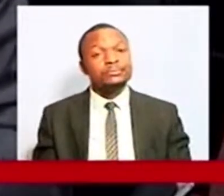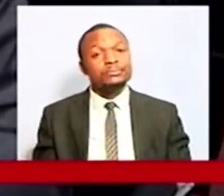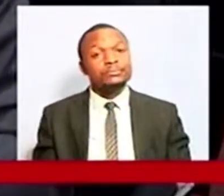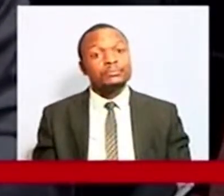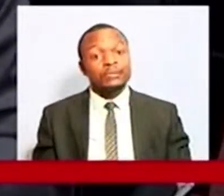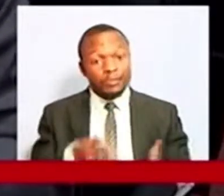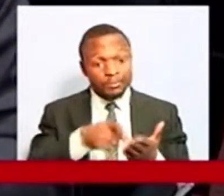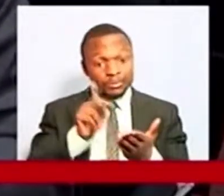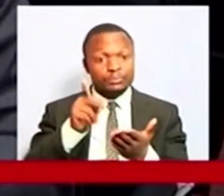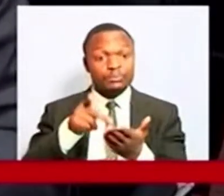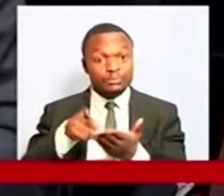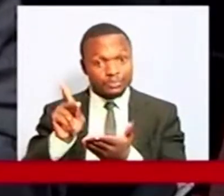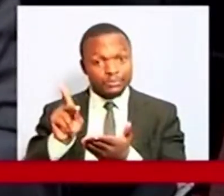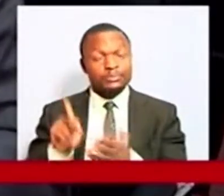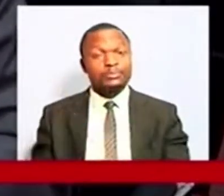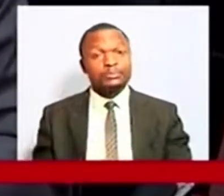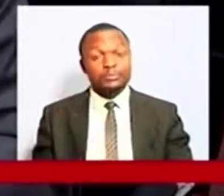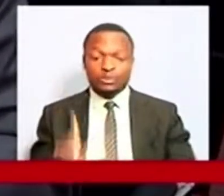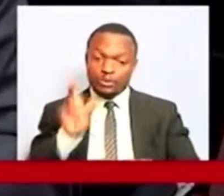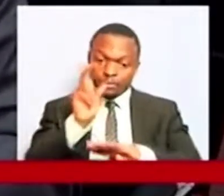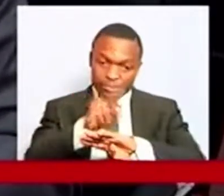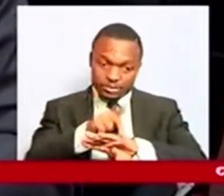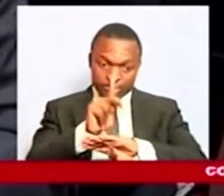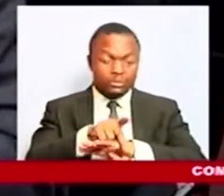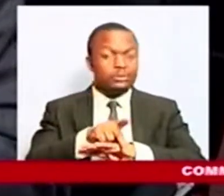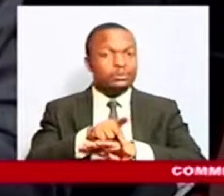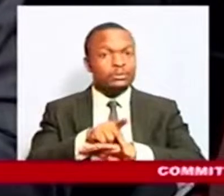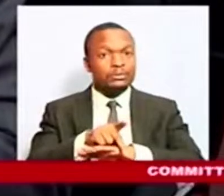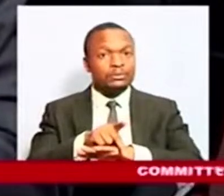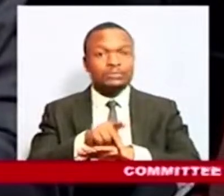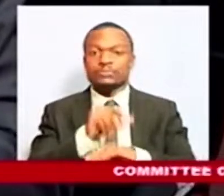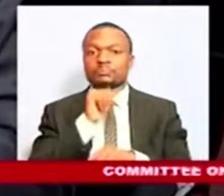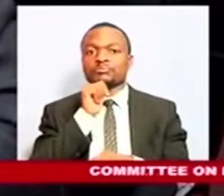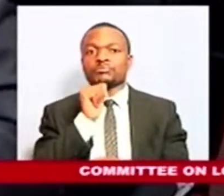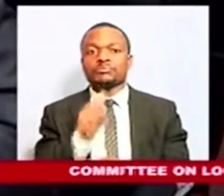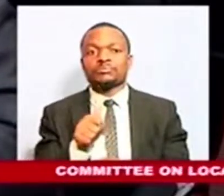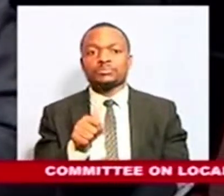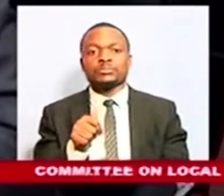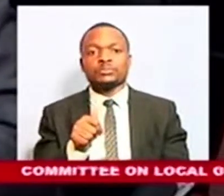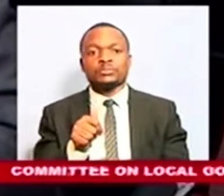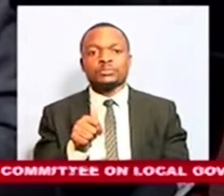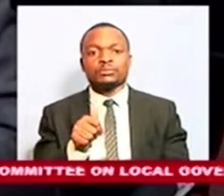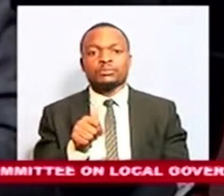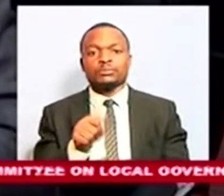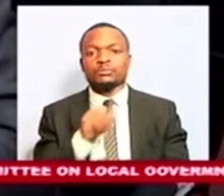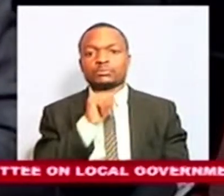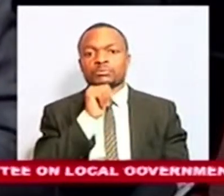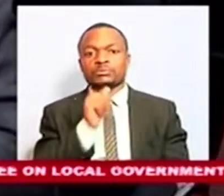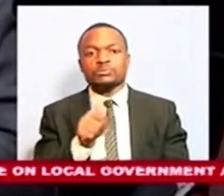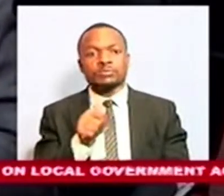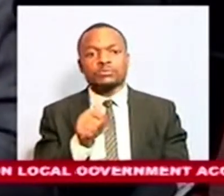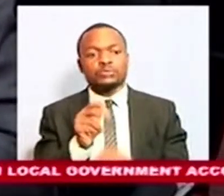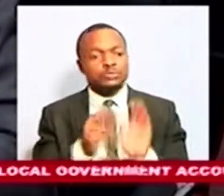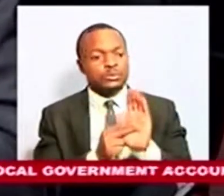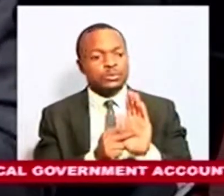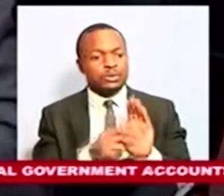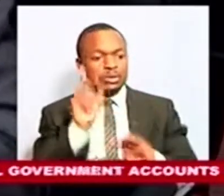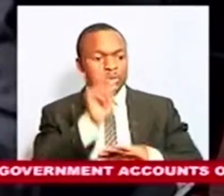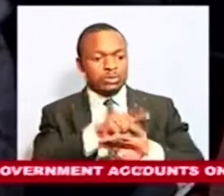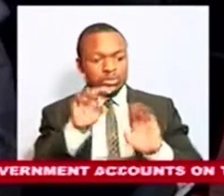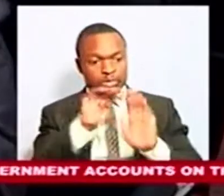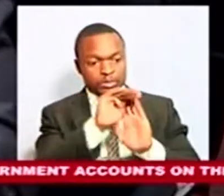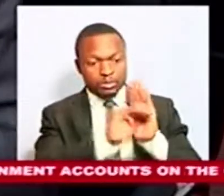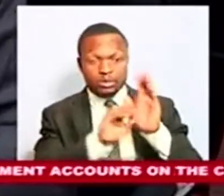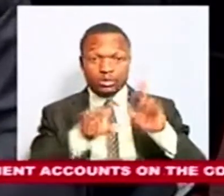made payments to projects that are not even on the project, that are not on the project list. I'll just cite